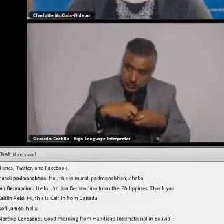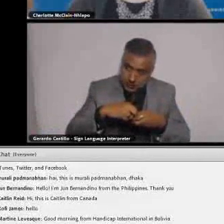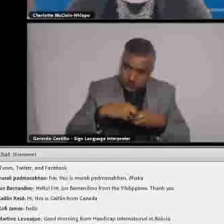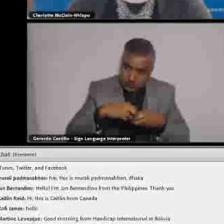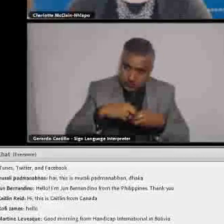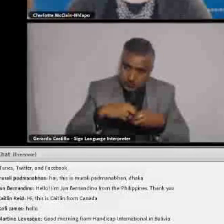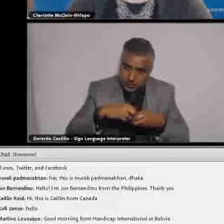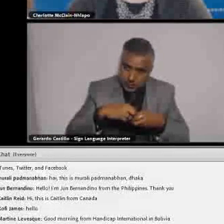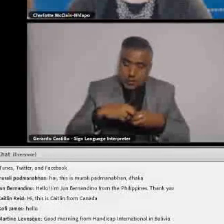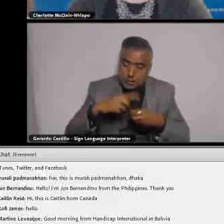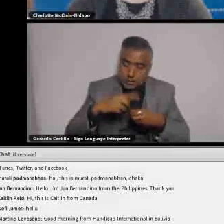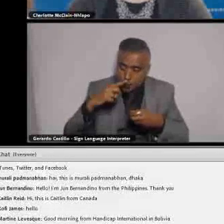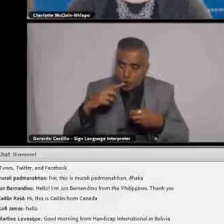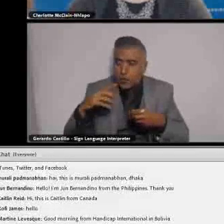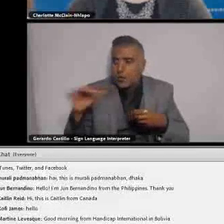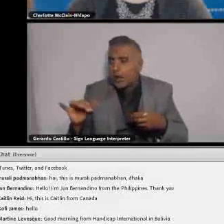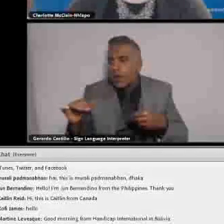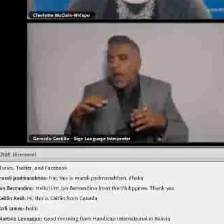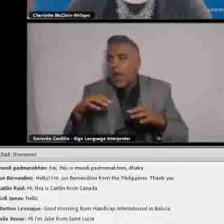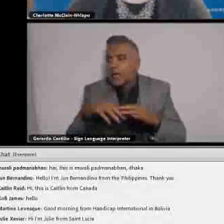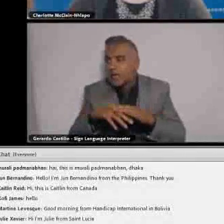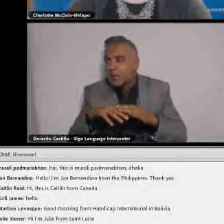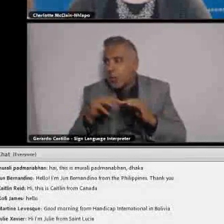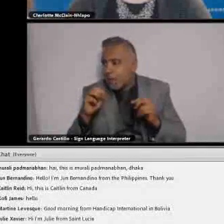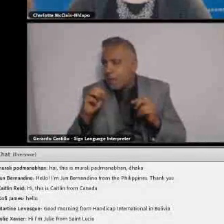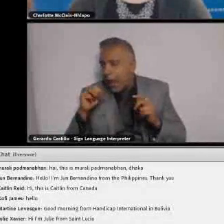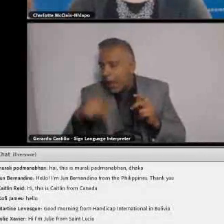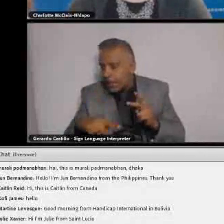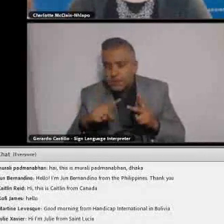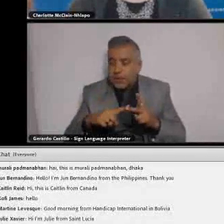accessible maps, accessible evacuation routes,